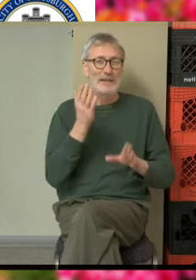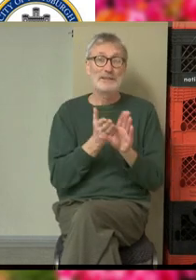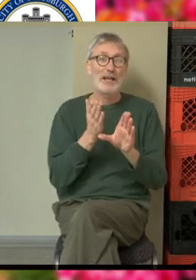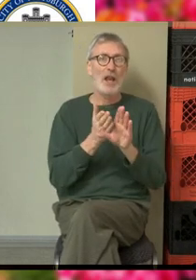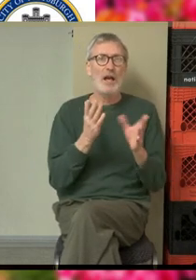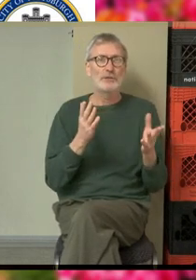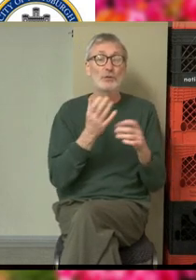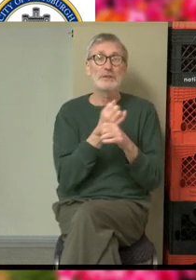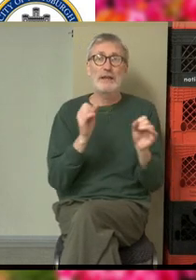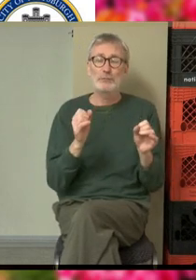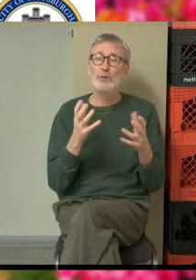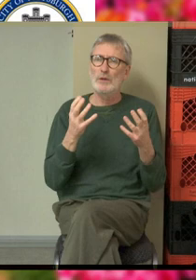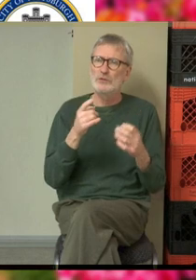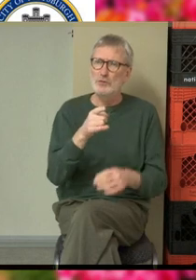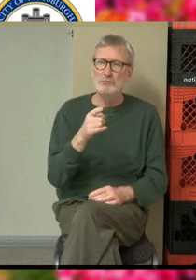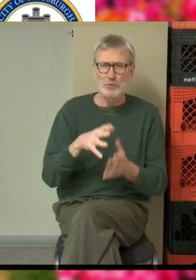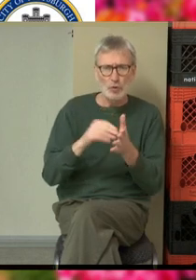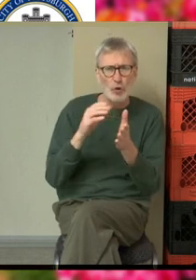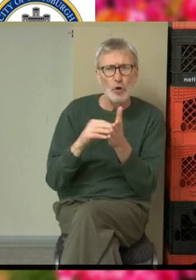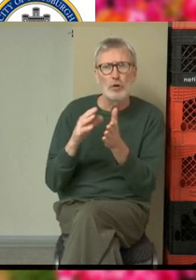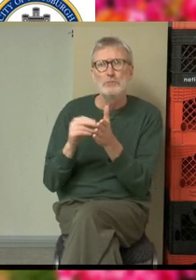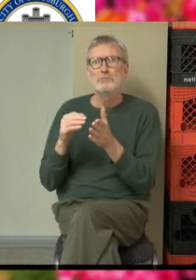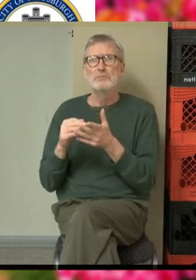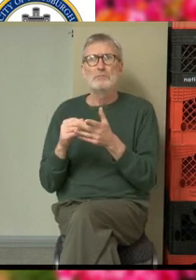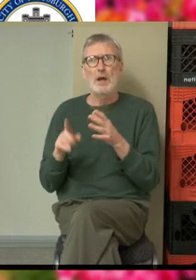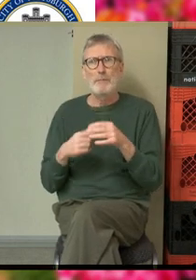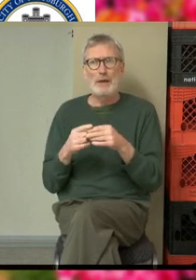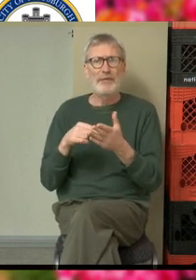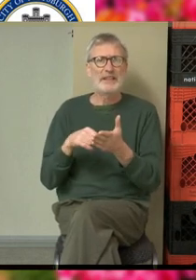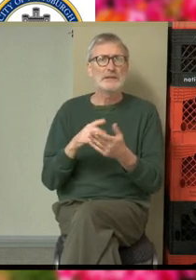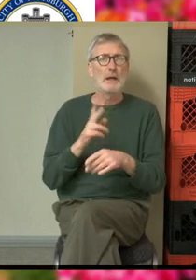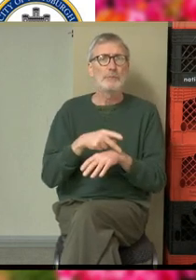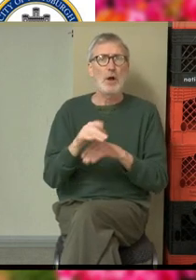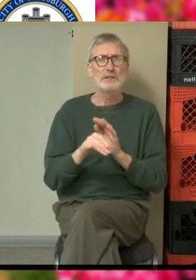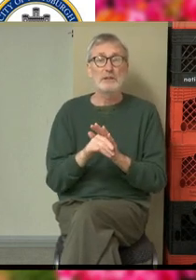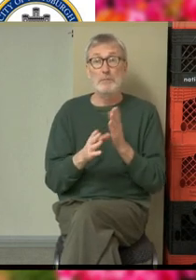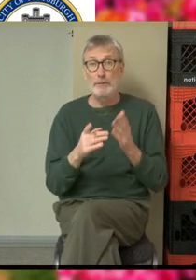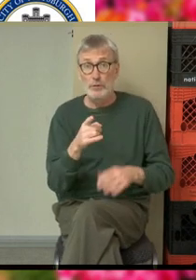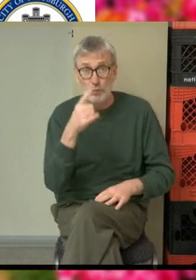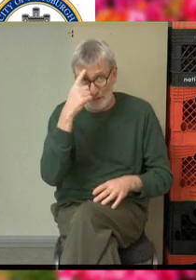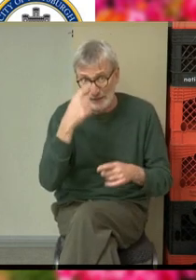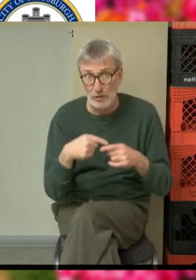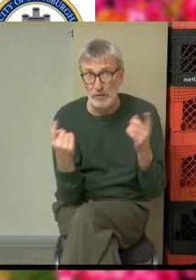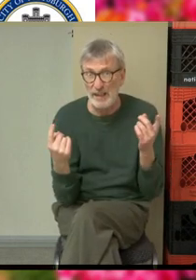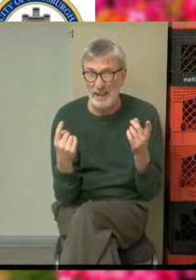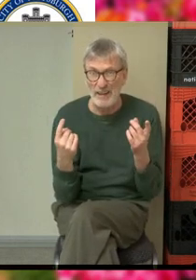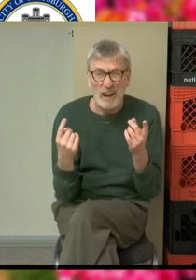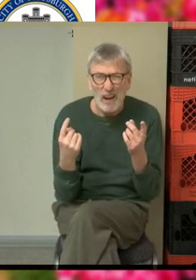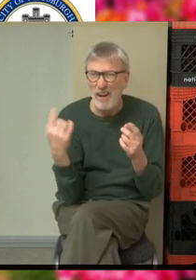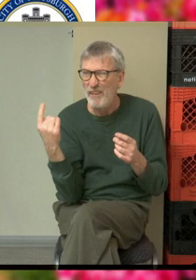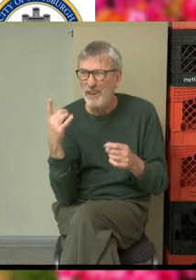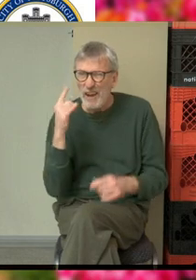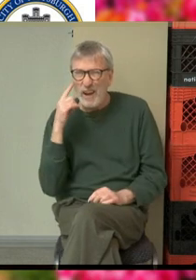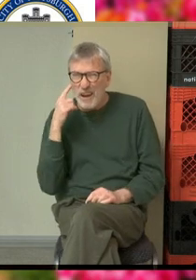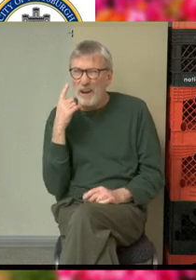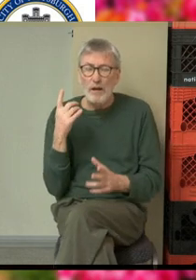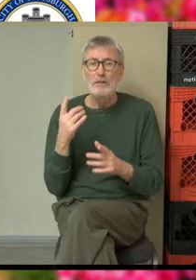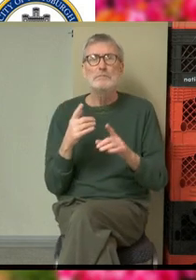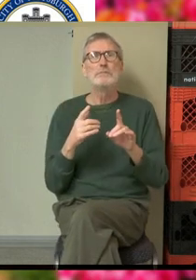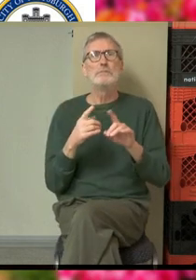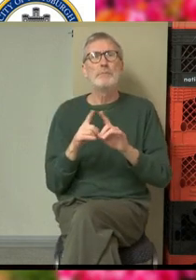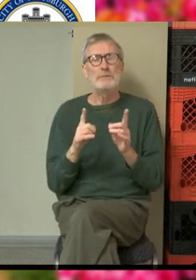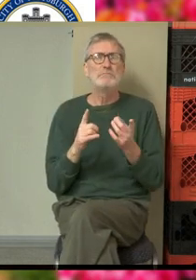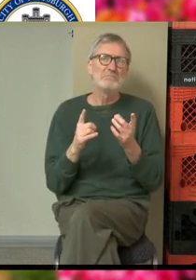listen, to learn. We want you all to learn about the project. You may not agree with everything you see or hear. Just ask that you do